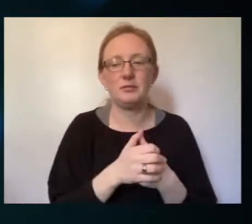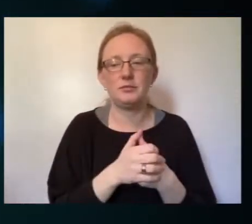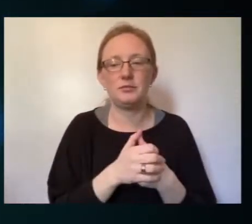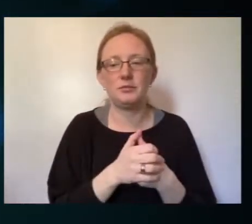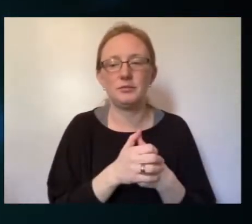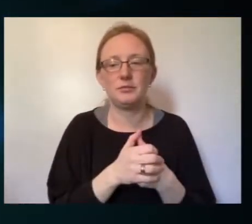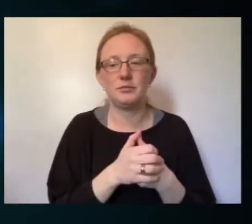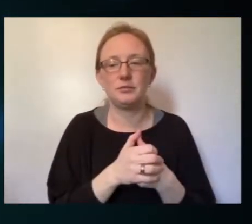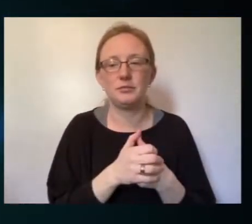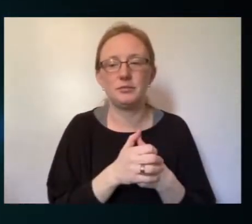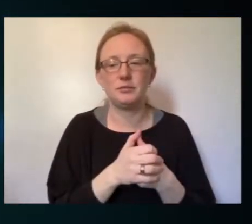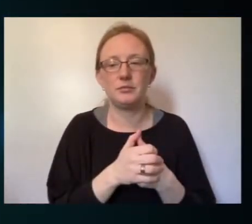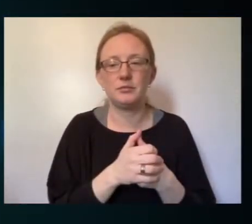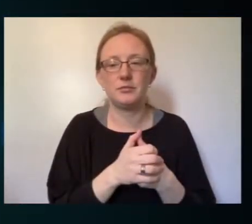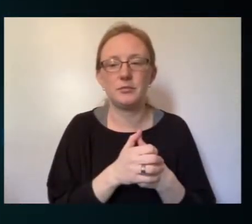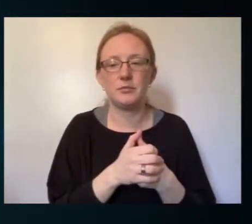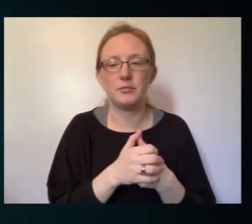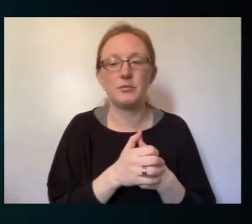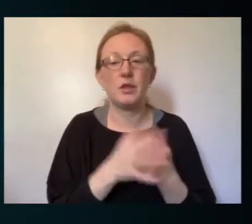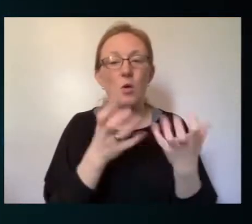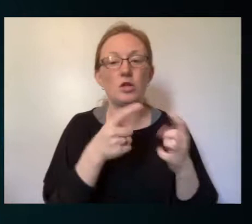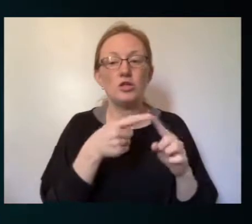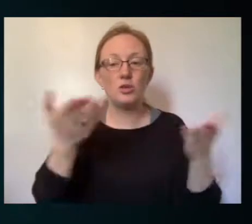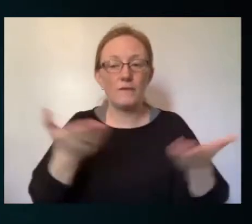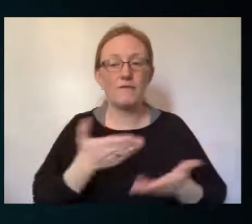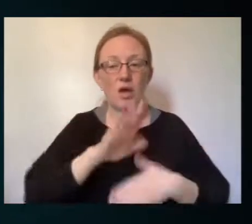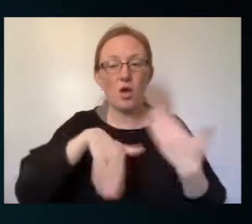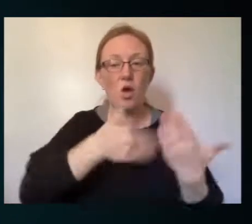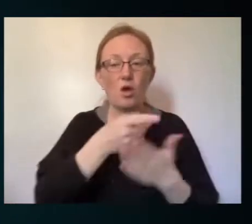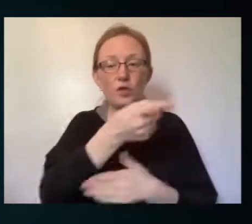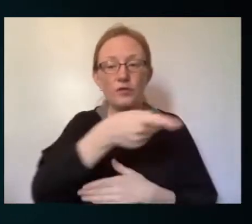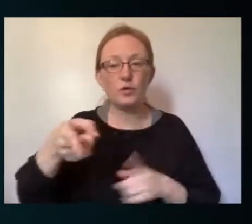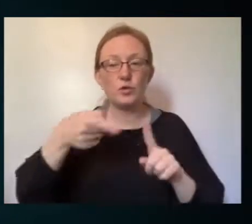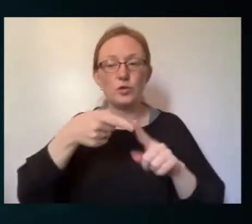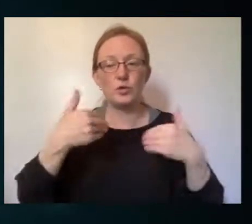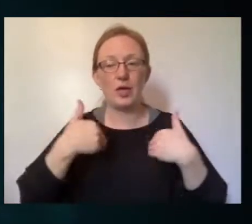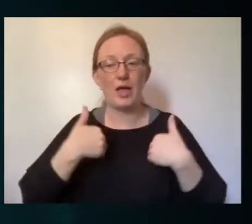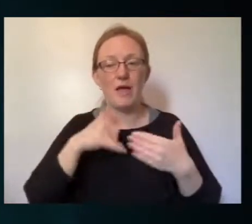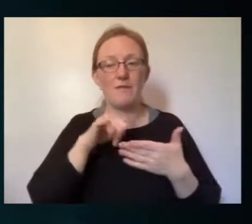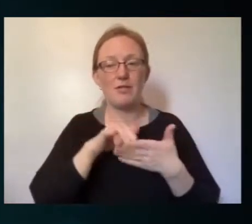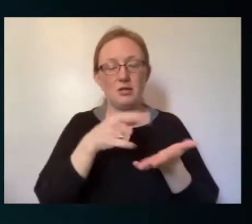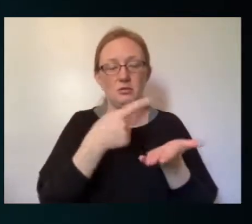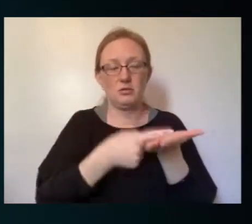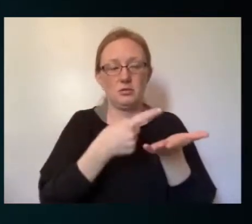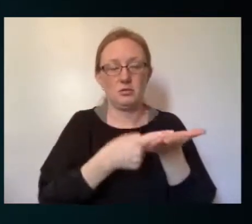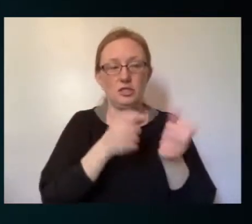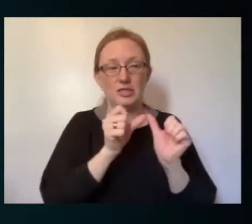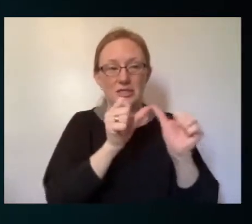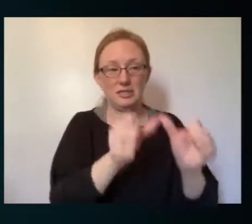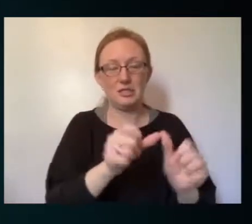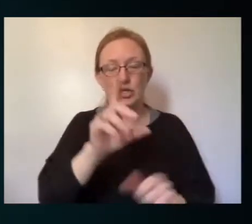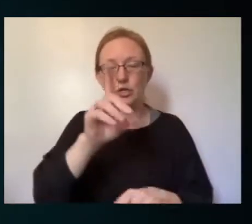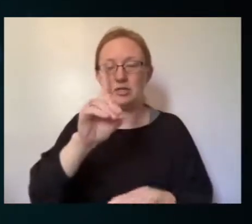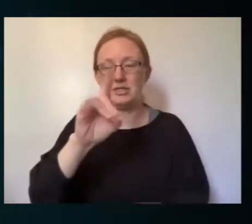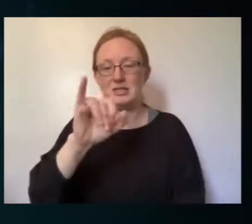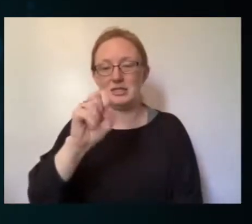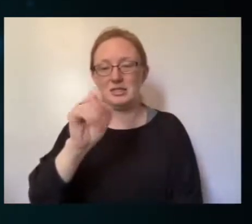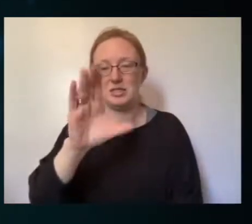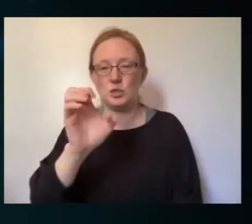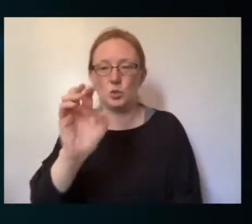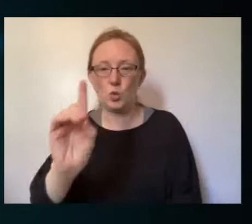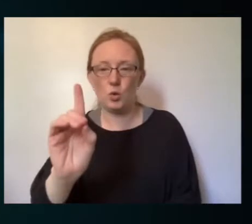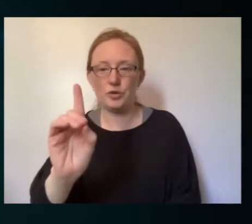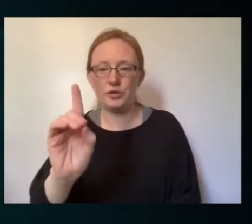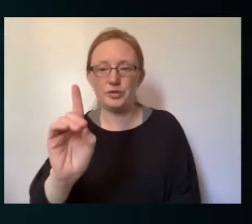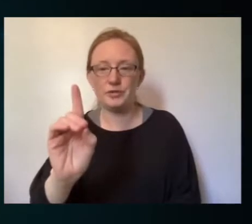I also wanted to invite you all to continue these conversations on the Discord that we started for the SIGCHI